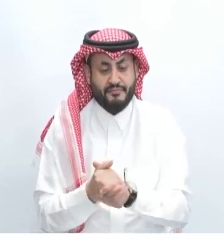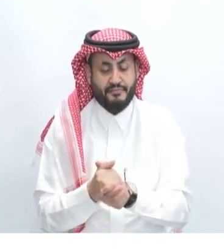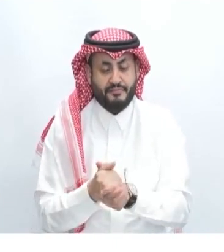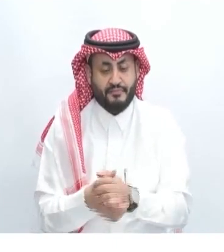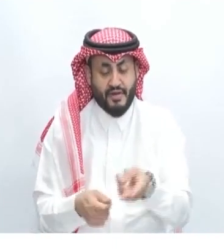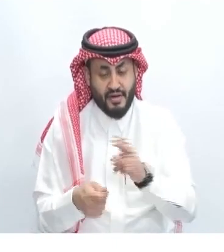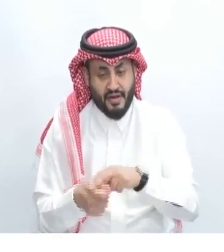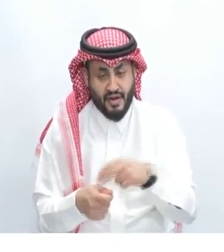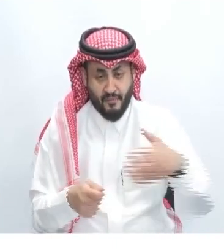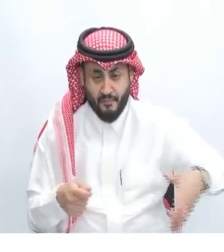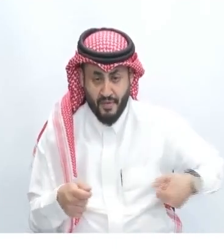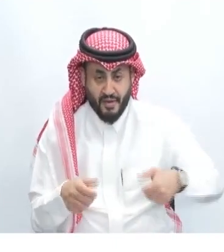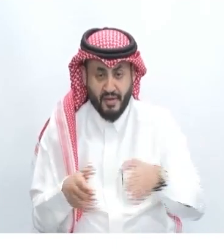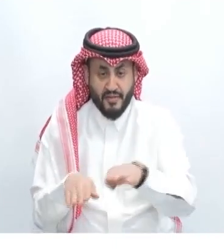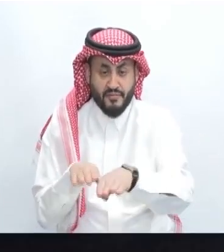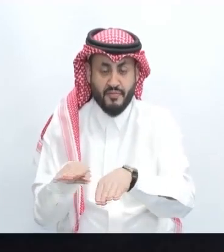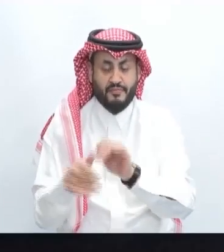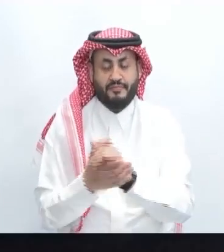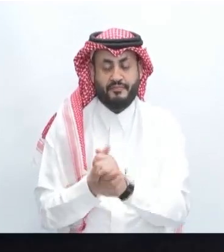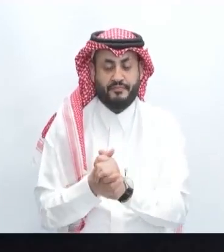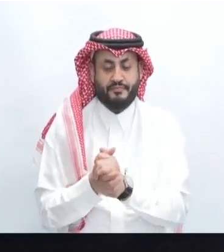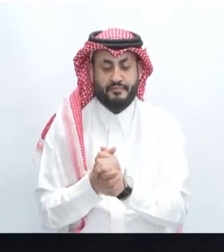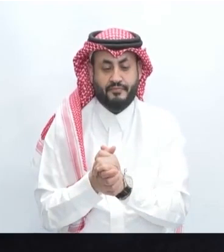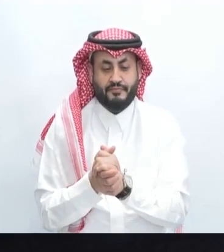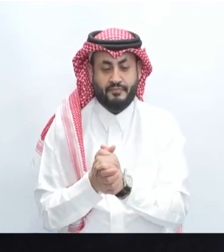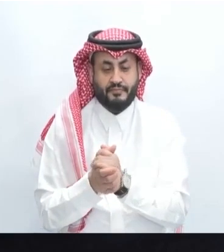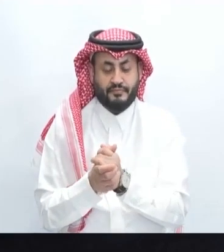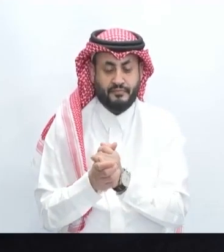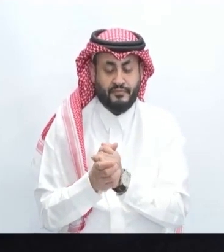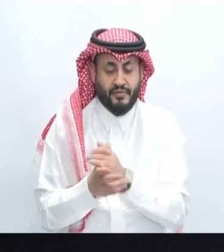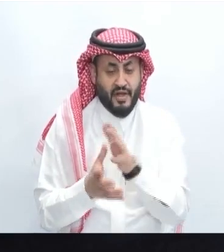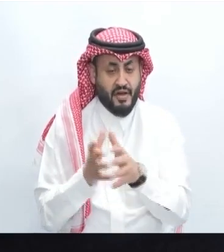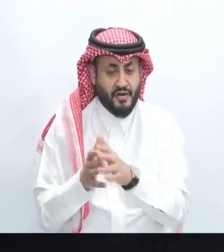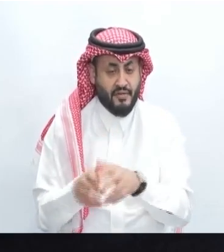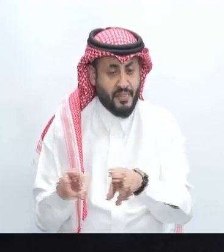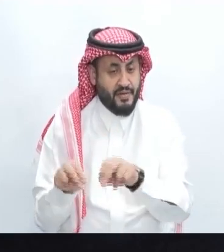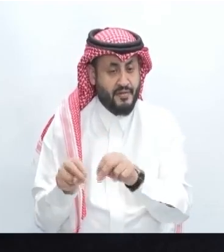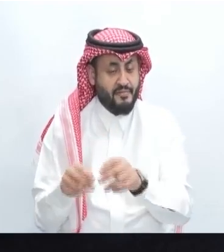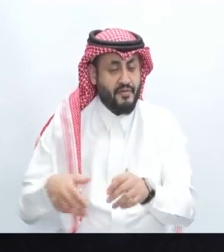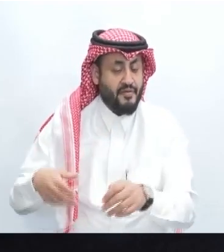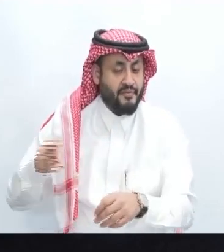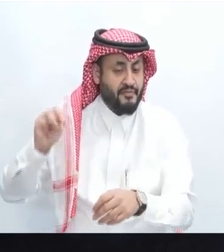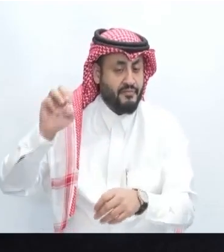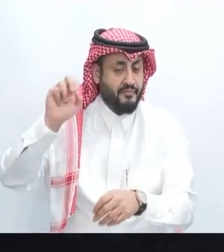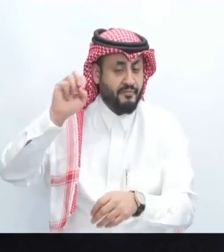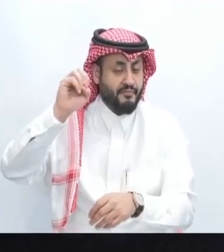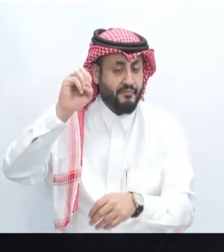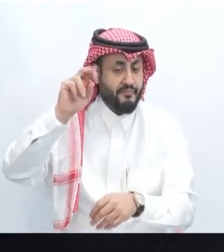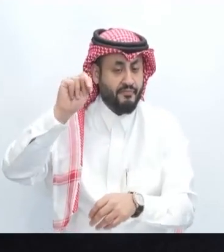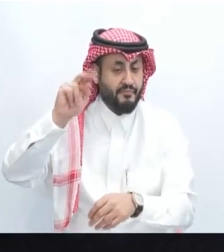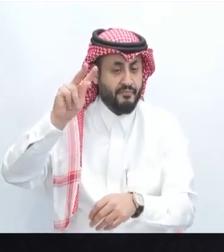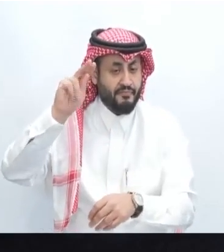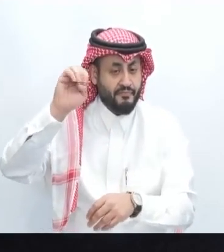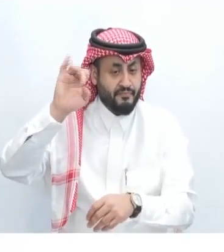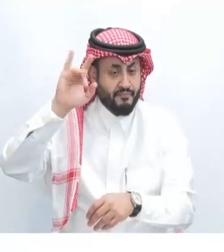the toes. So here in this first part, we did talk about an animal and also the body part of